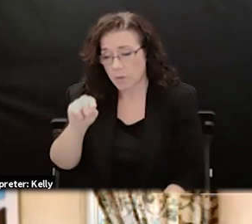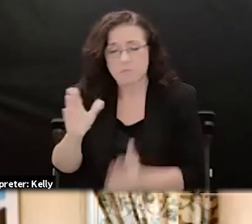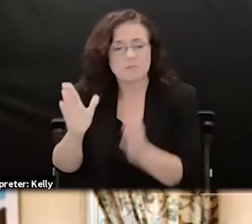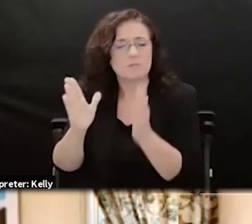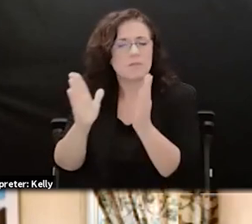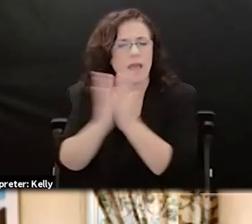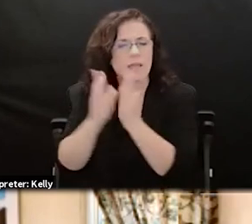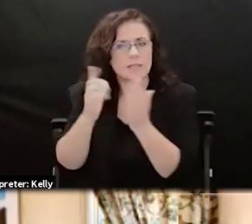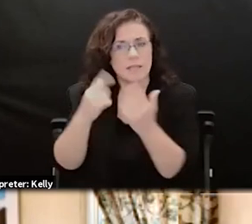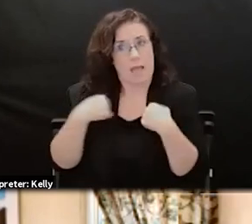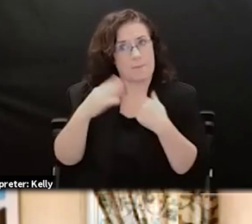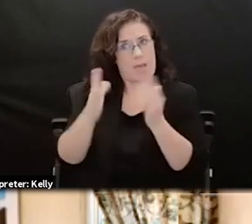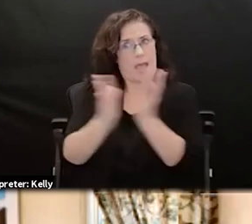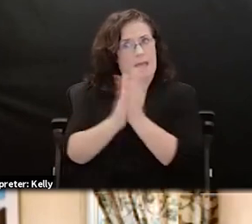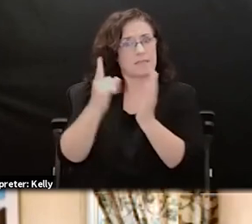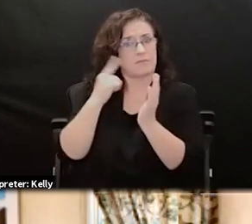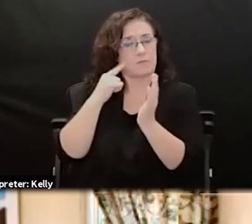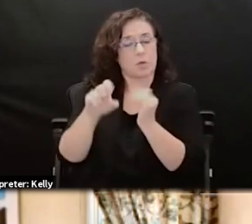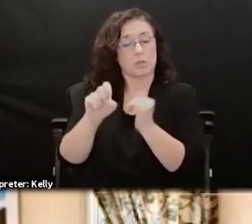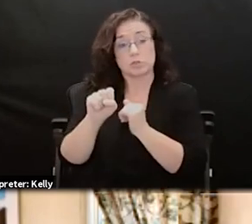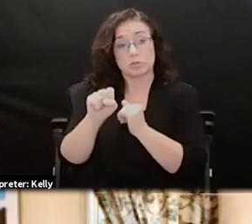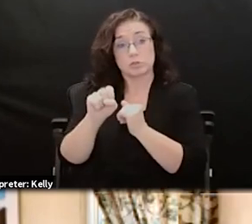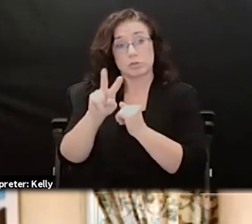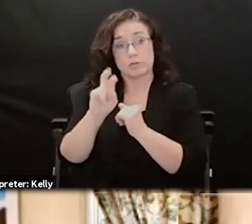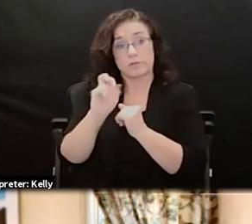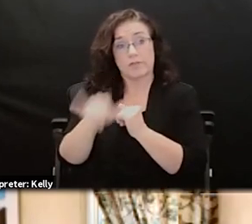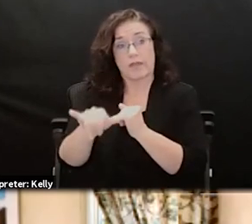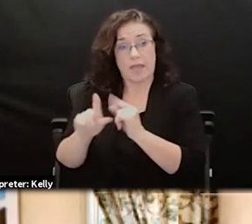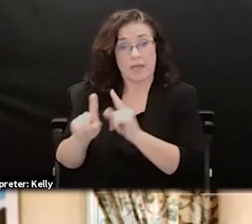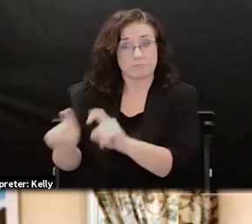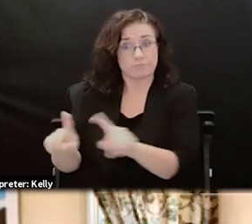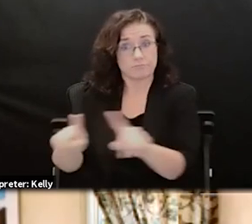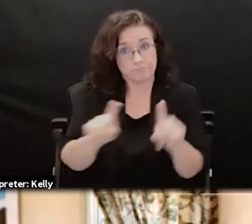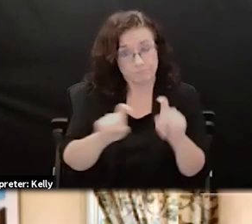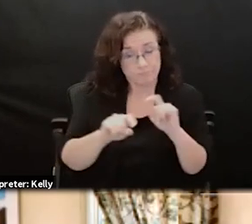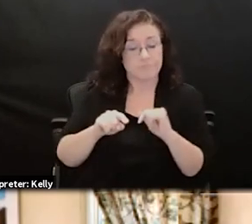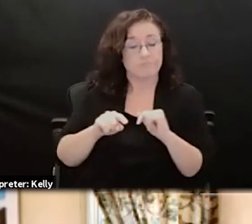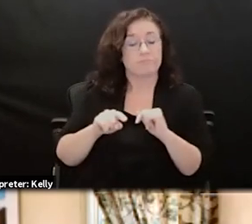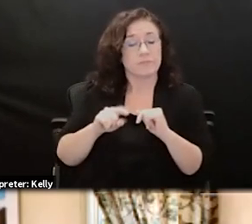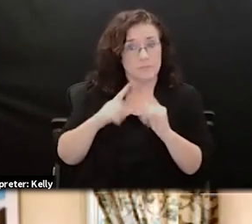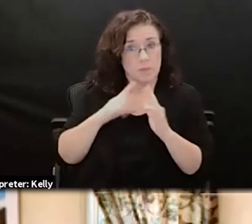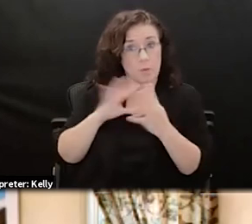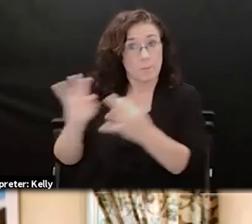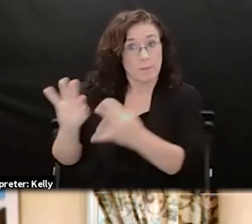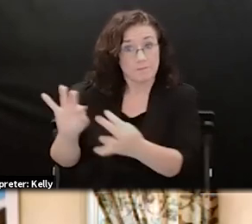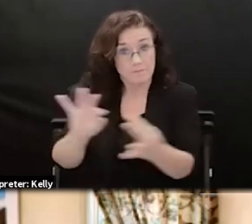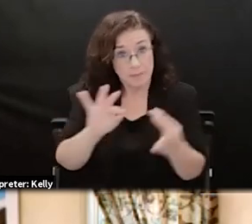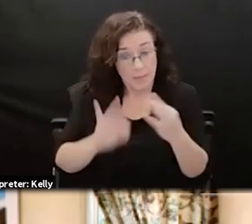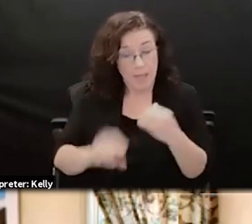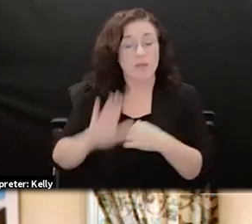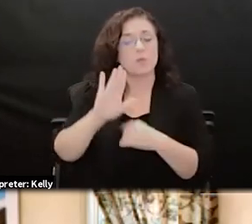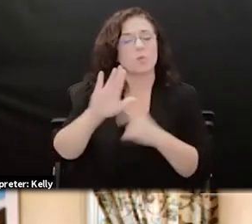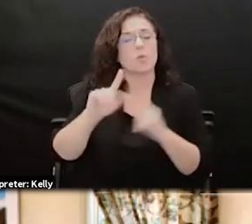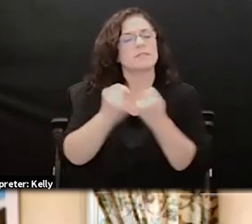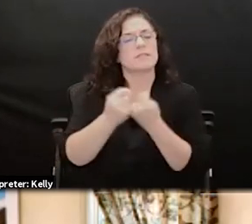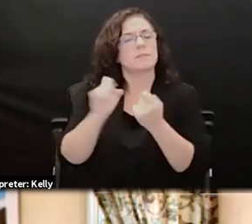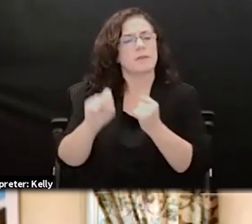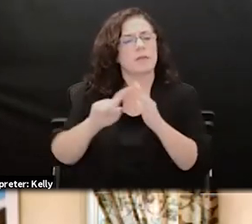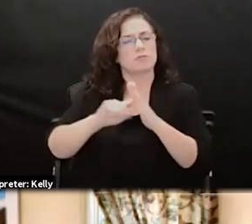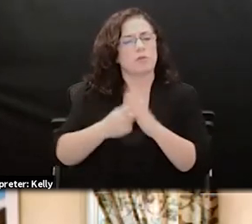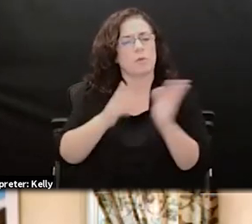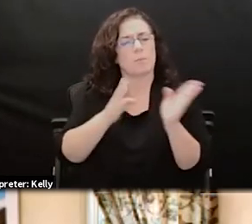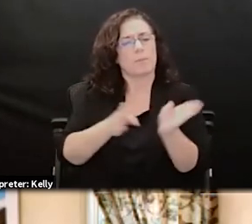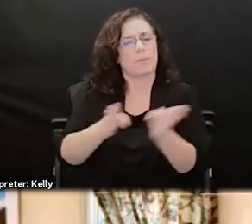want to see and this way you and your team can start getting prepared for that and also it would be good for us to start